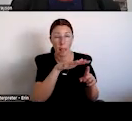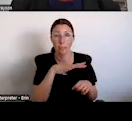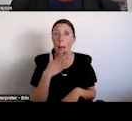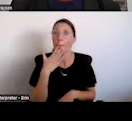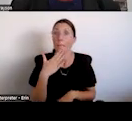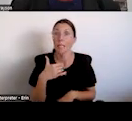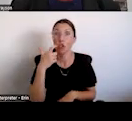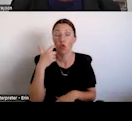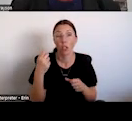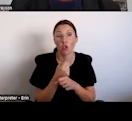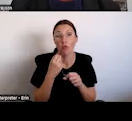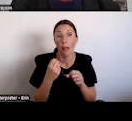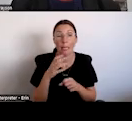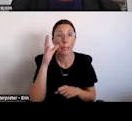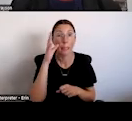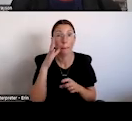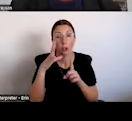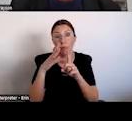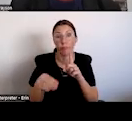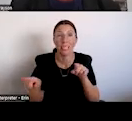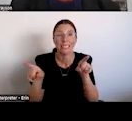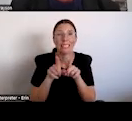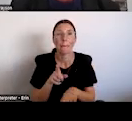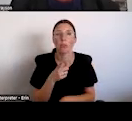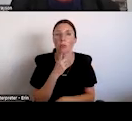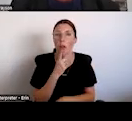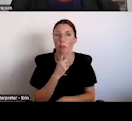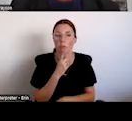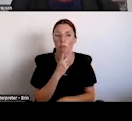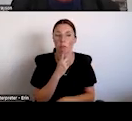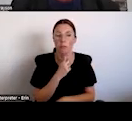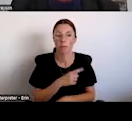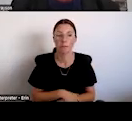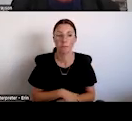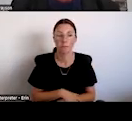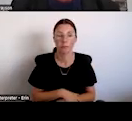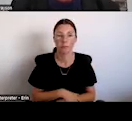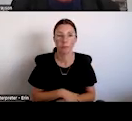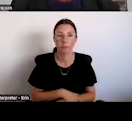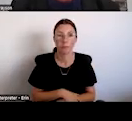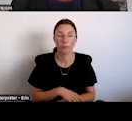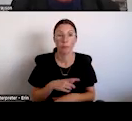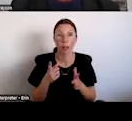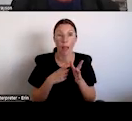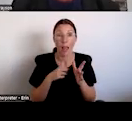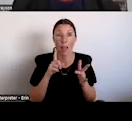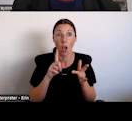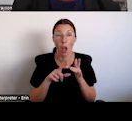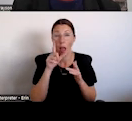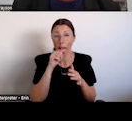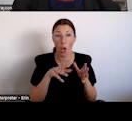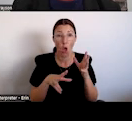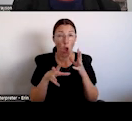in the same style of this image. So these days, AI can actually learn from a single image or maybe